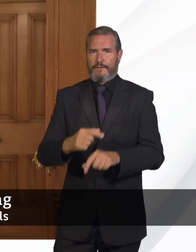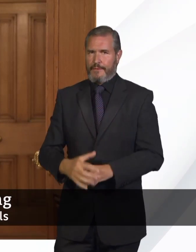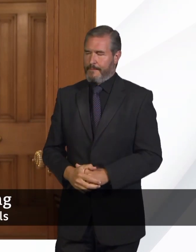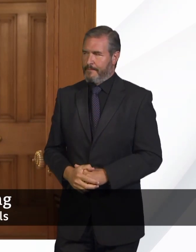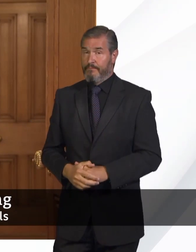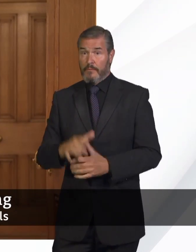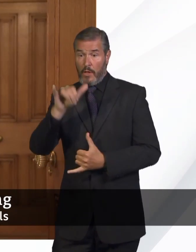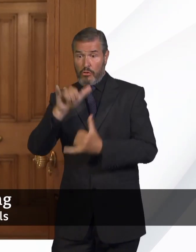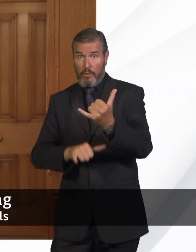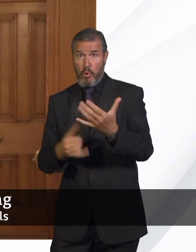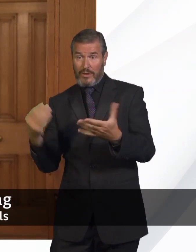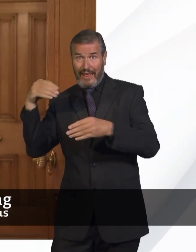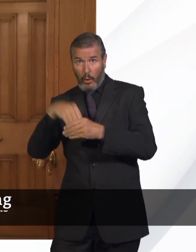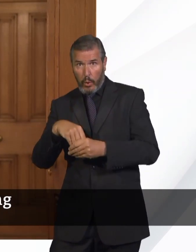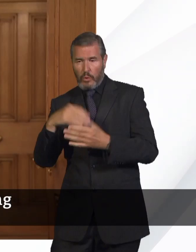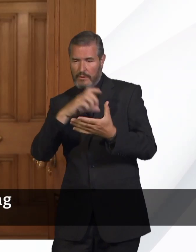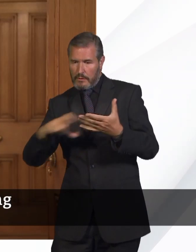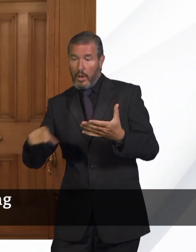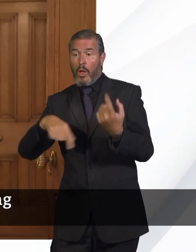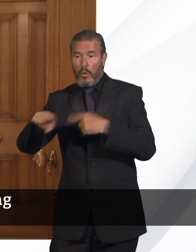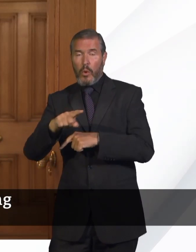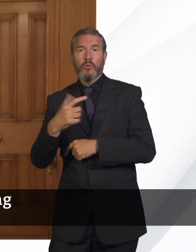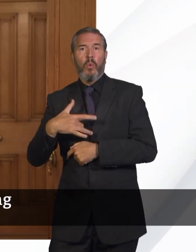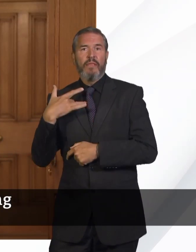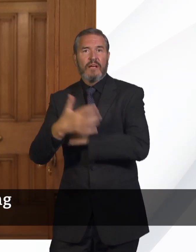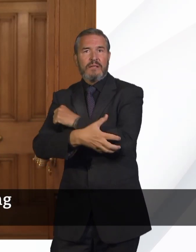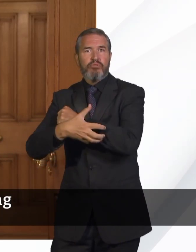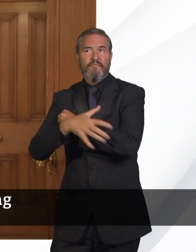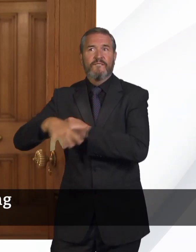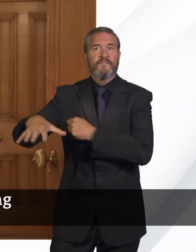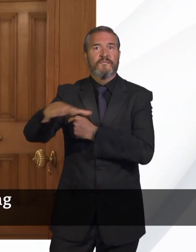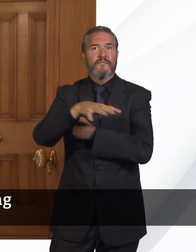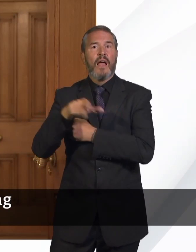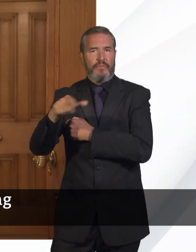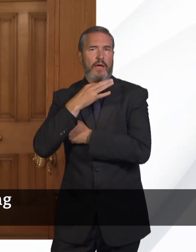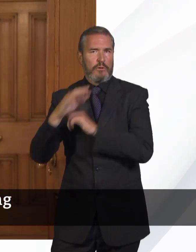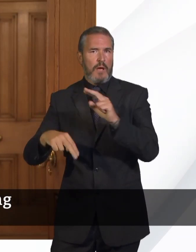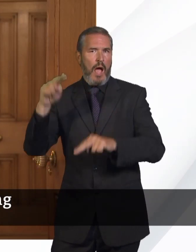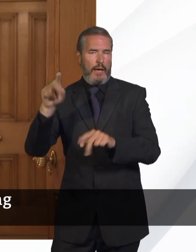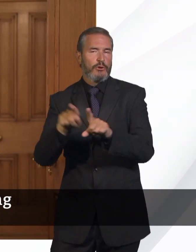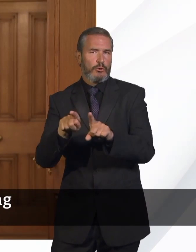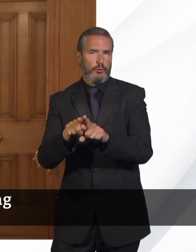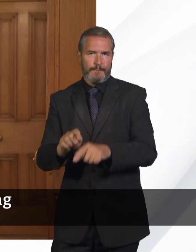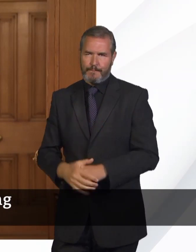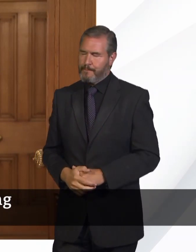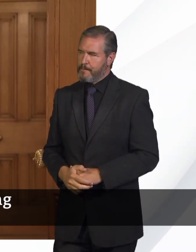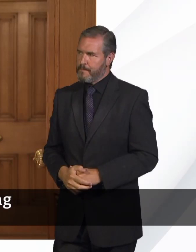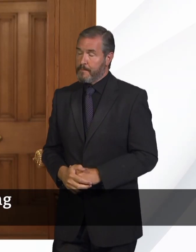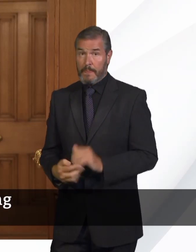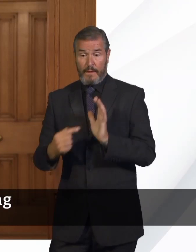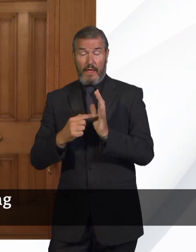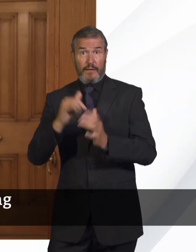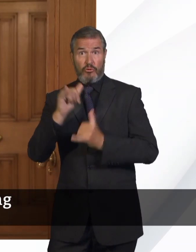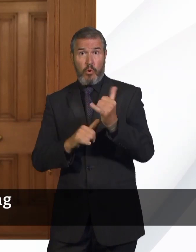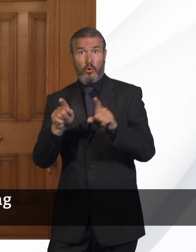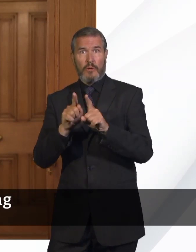of commentary on the fact that those who are live in deprived areas, unfortunately, are at higher risk as well. It also went on to talk about